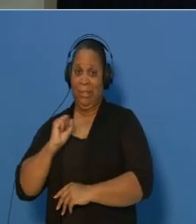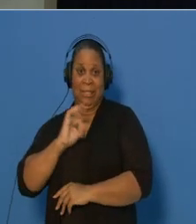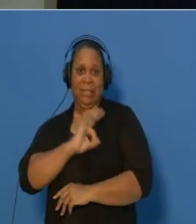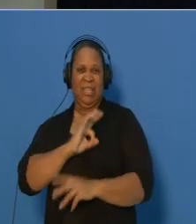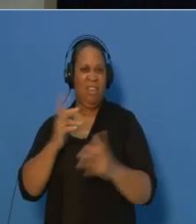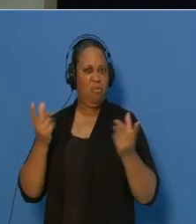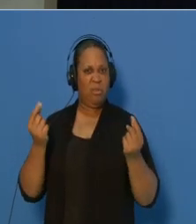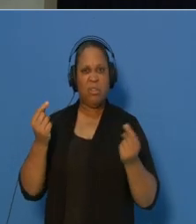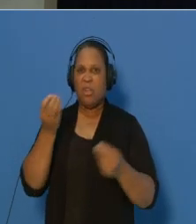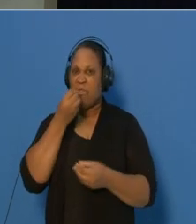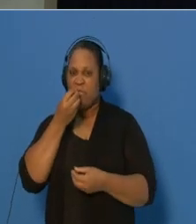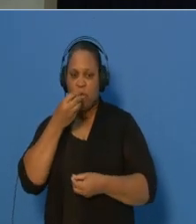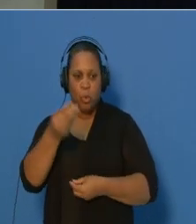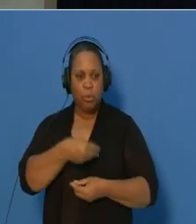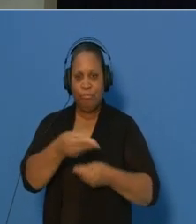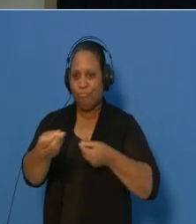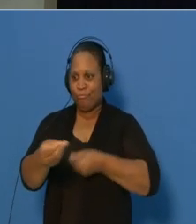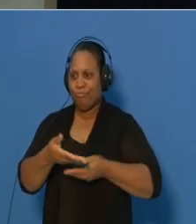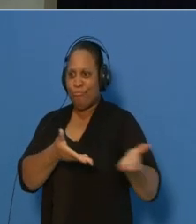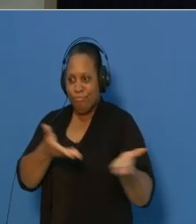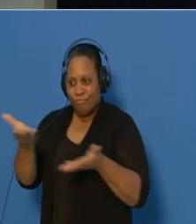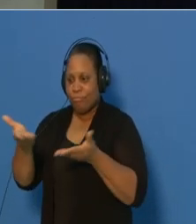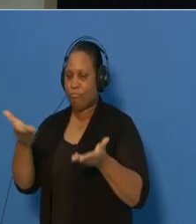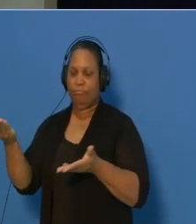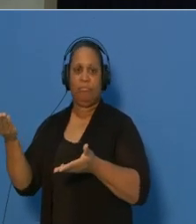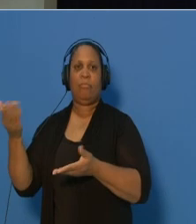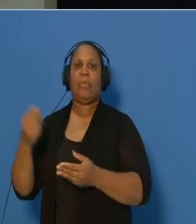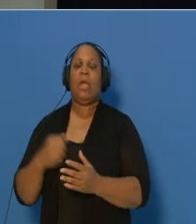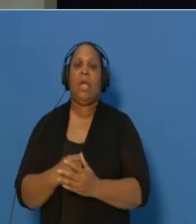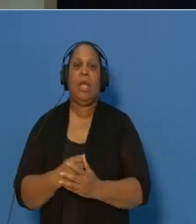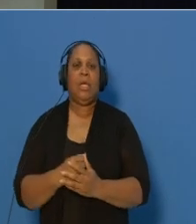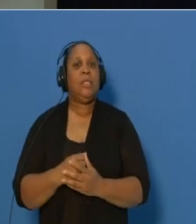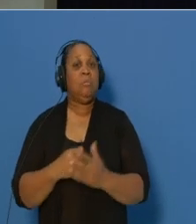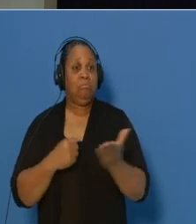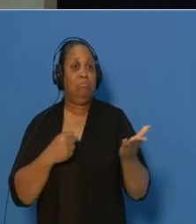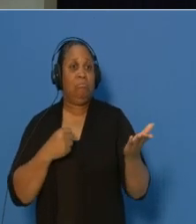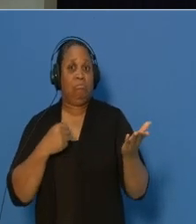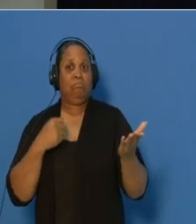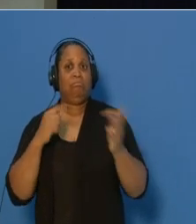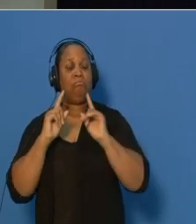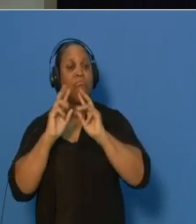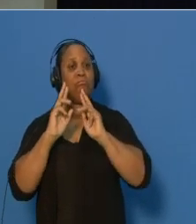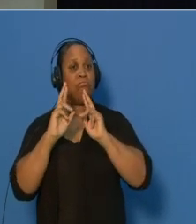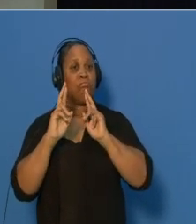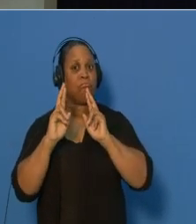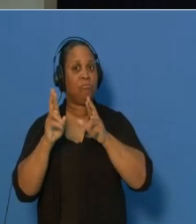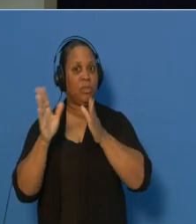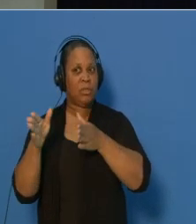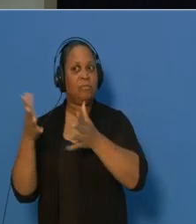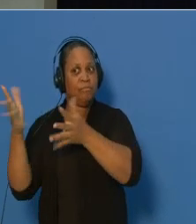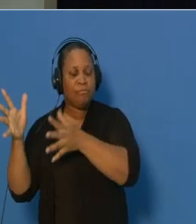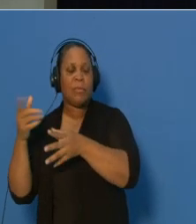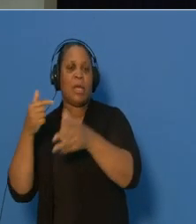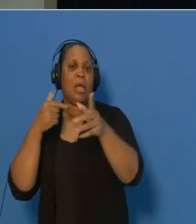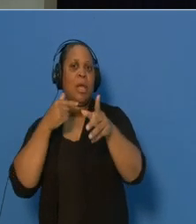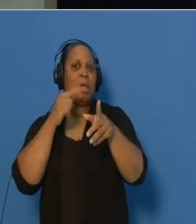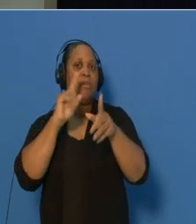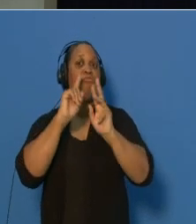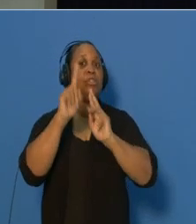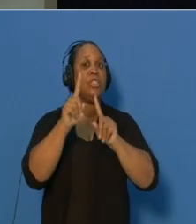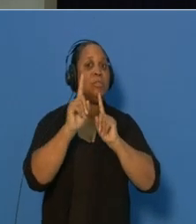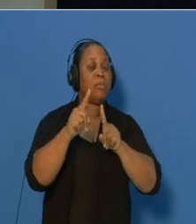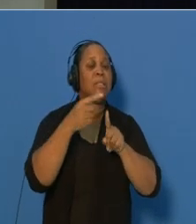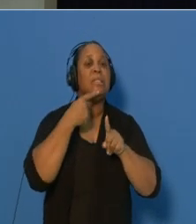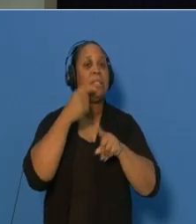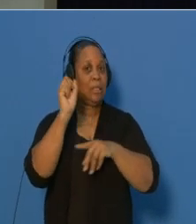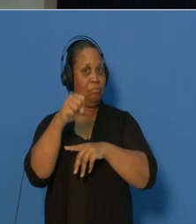food and other items to them? I can tell you that there have been instructions from the Ministry of Health with